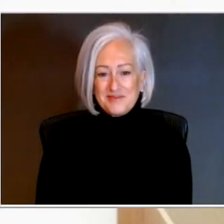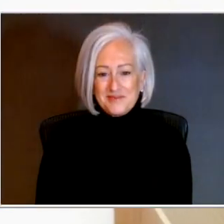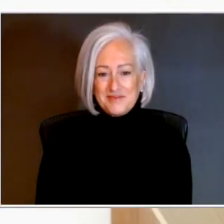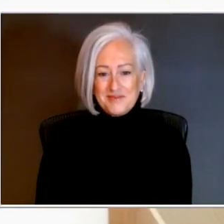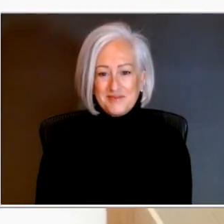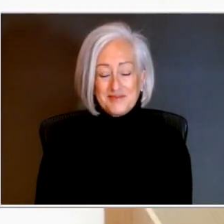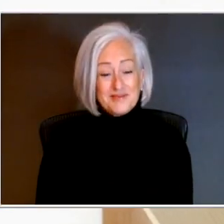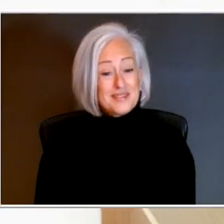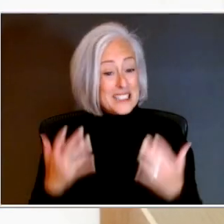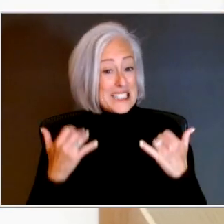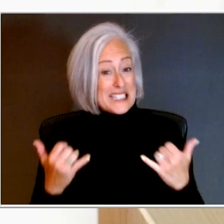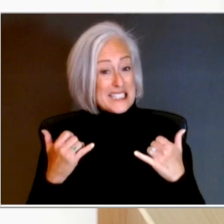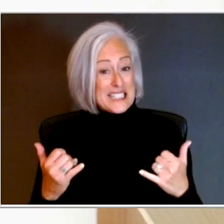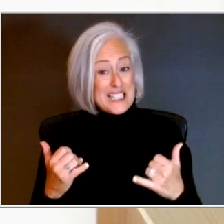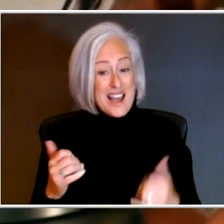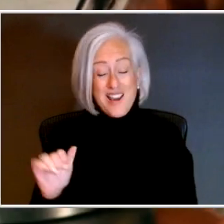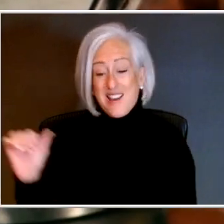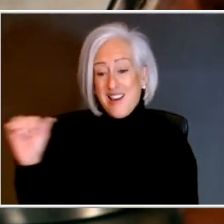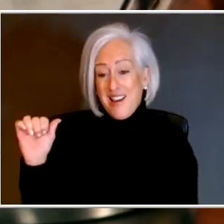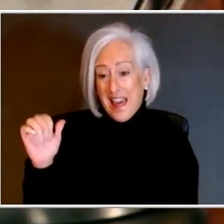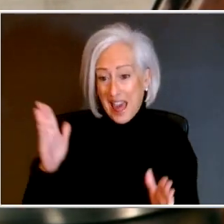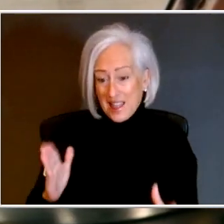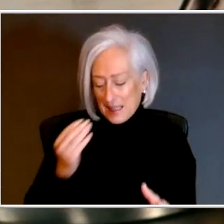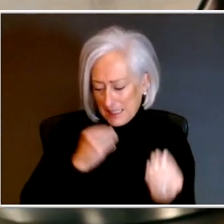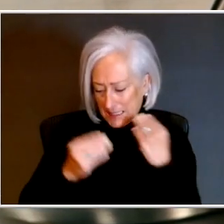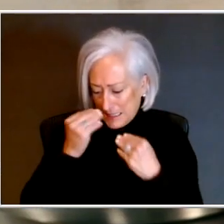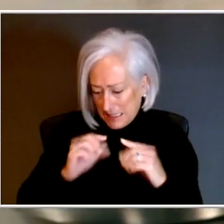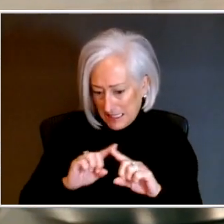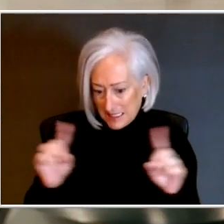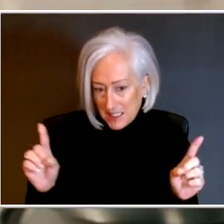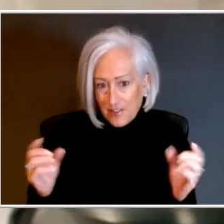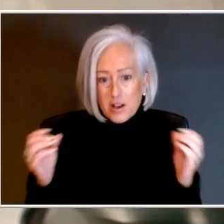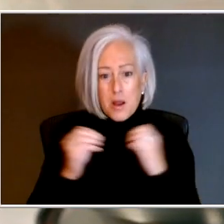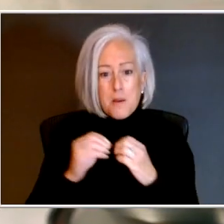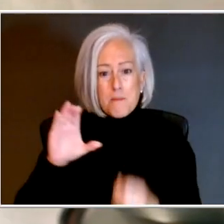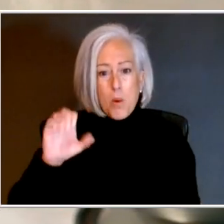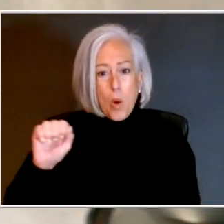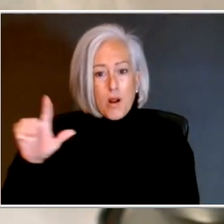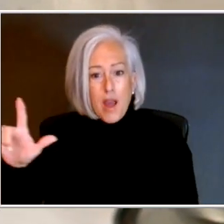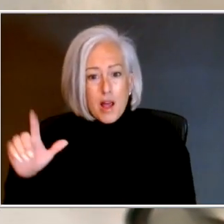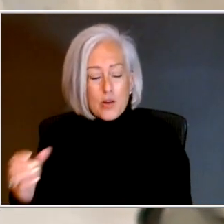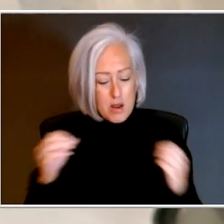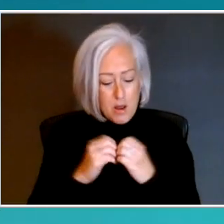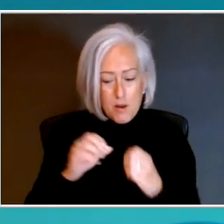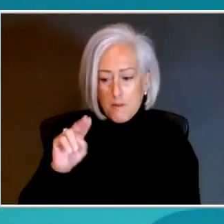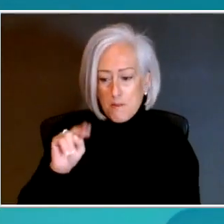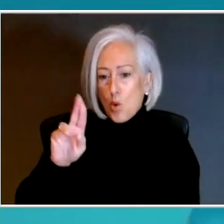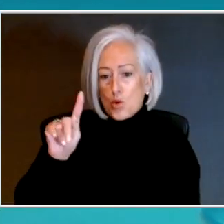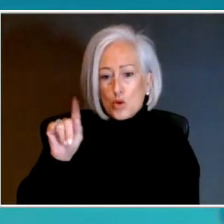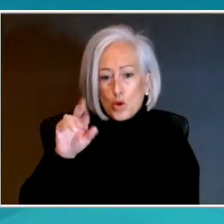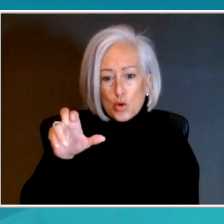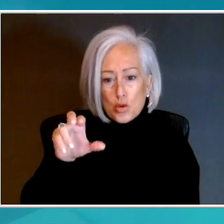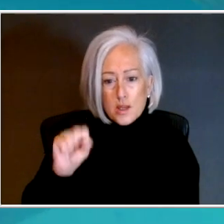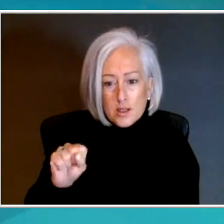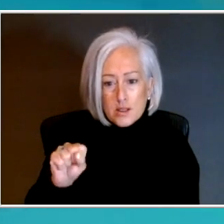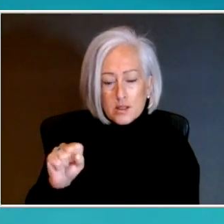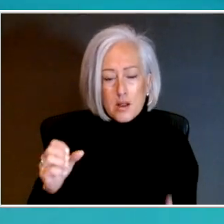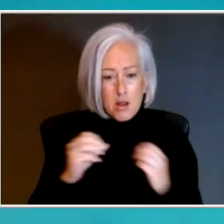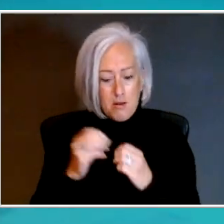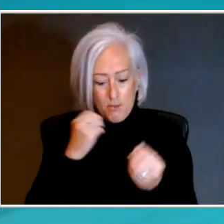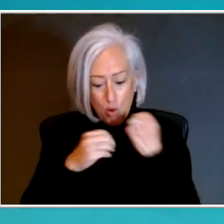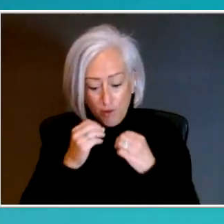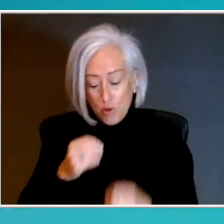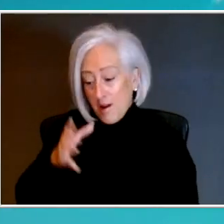Coming up today, athletes eat differently. More calories, more nutrients, more food. What should female athletes specifically be doing